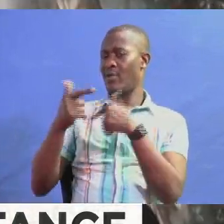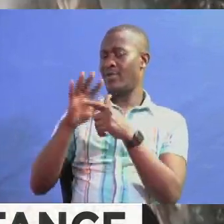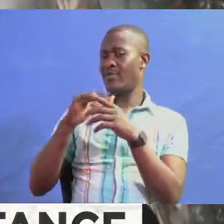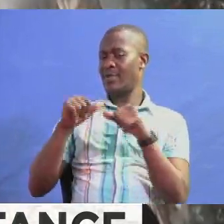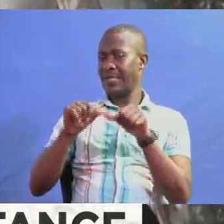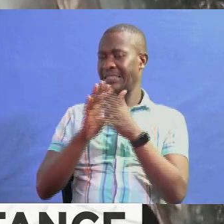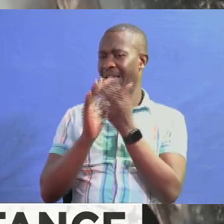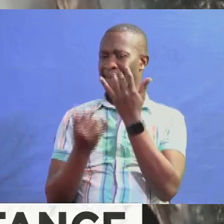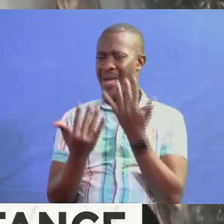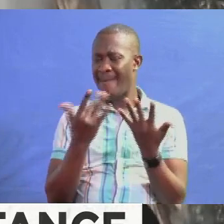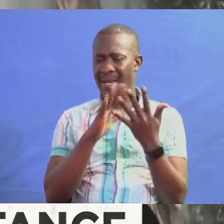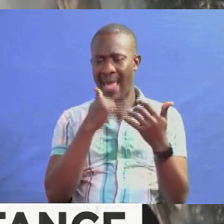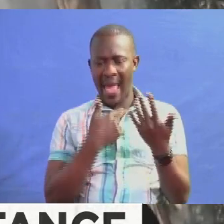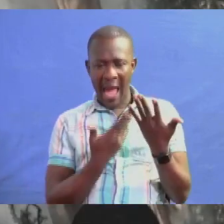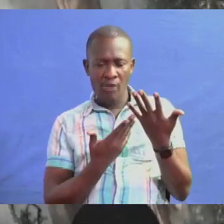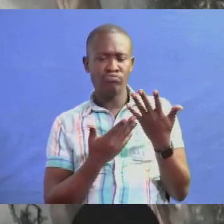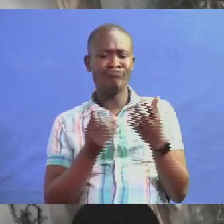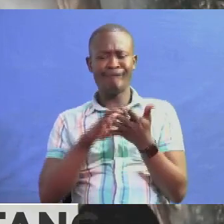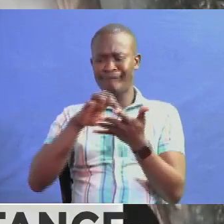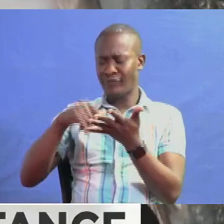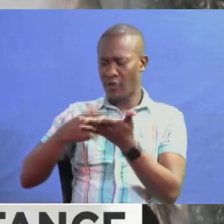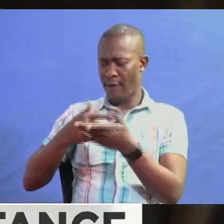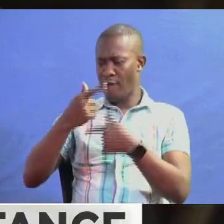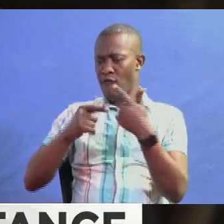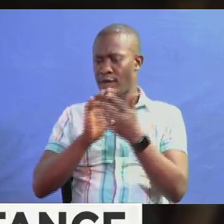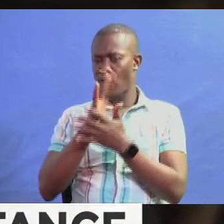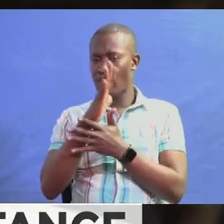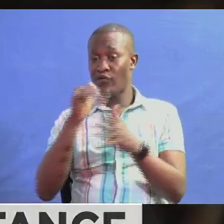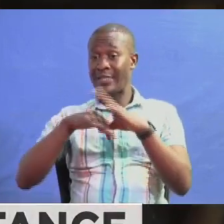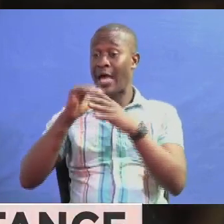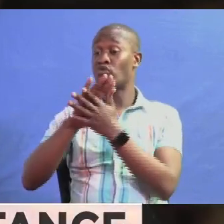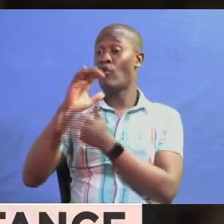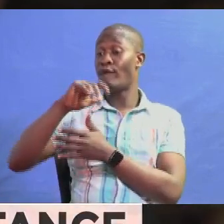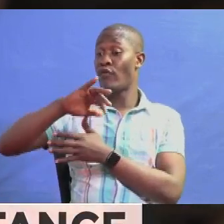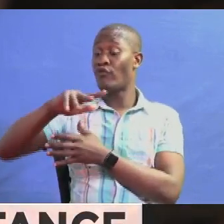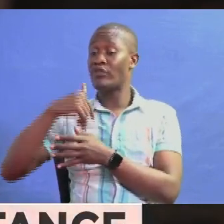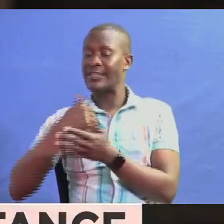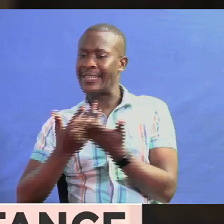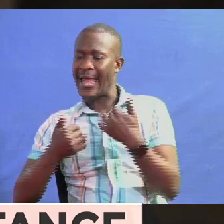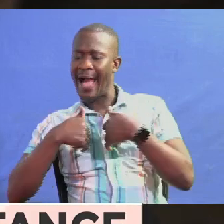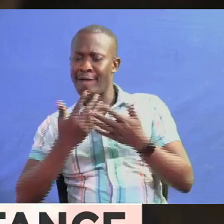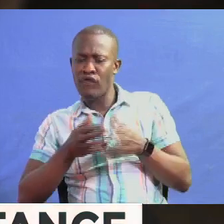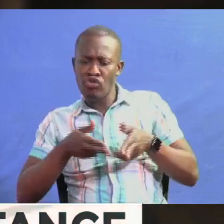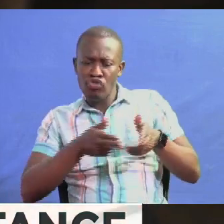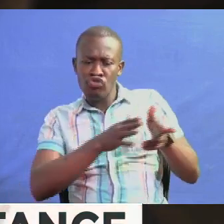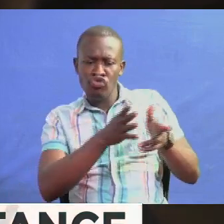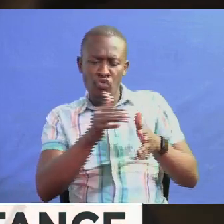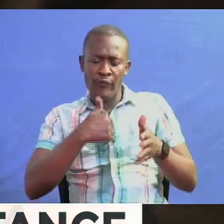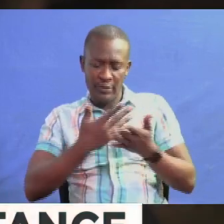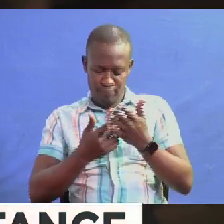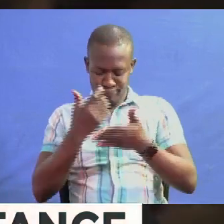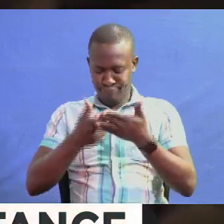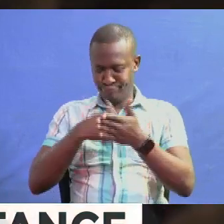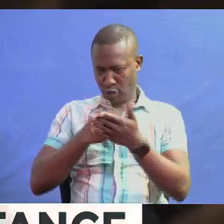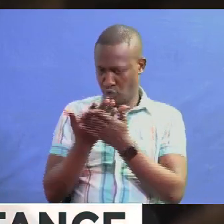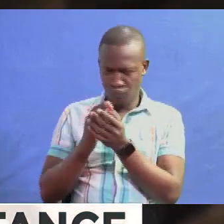still burn. Hauling them out is expensive. So foresters outside the city of Boulder are testing a more natural way to make dead wood quickly